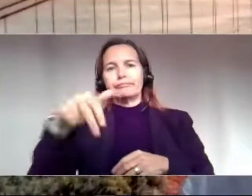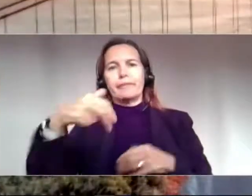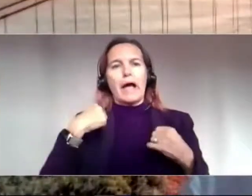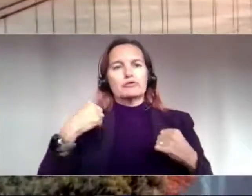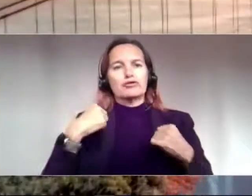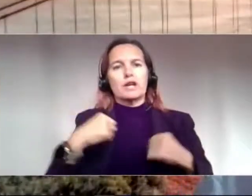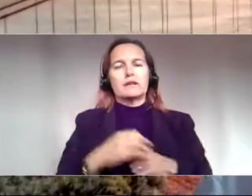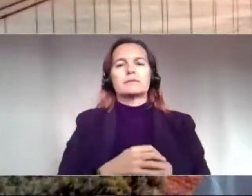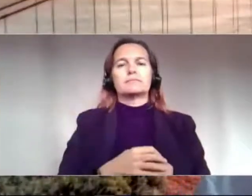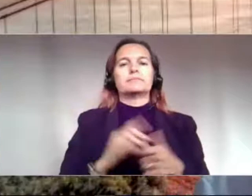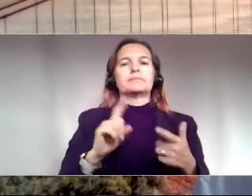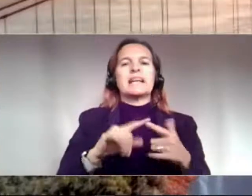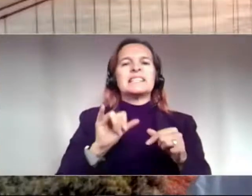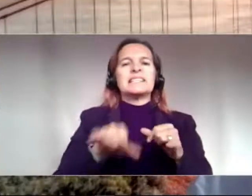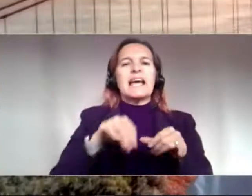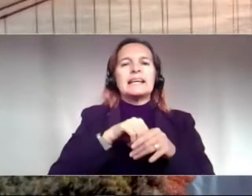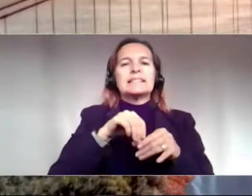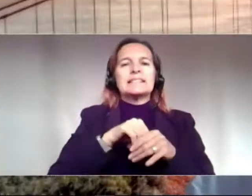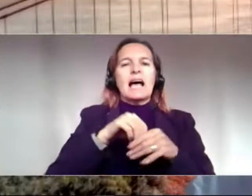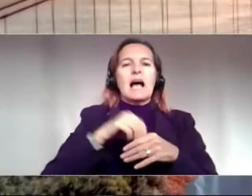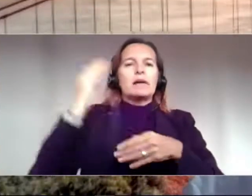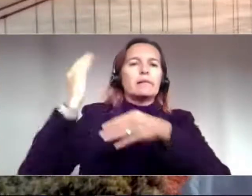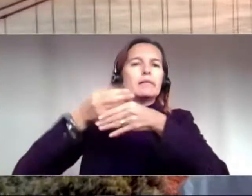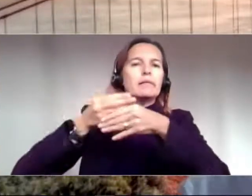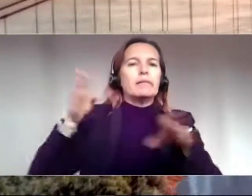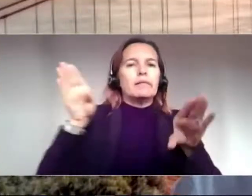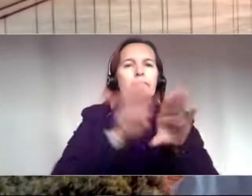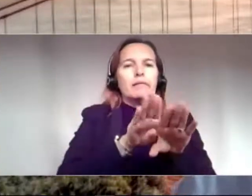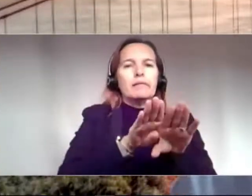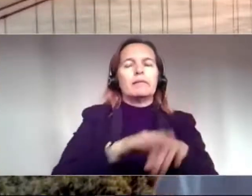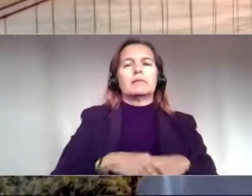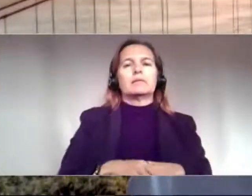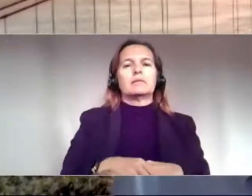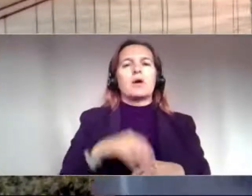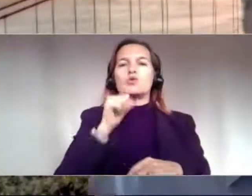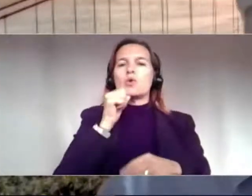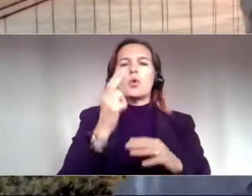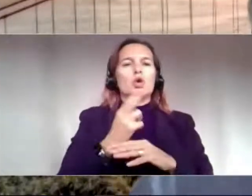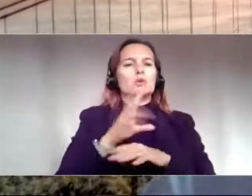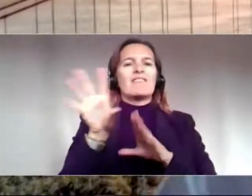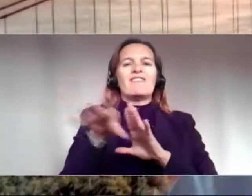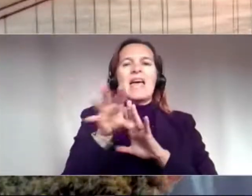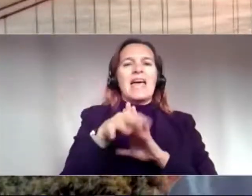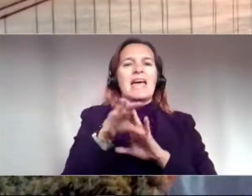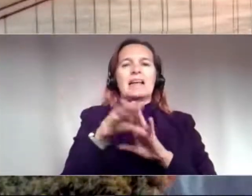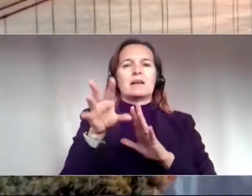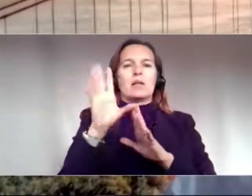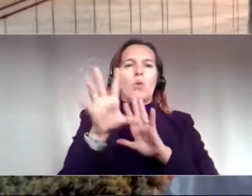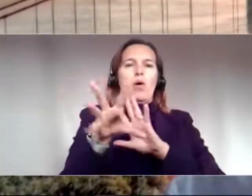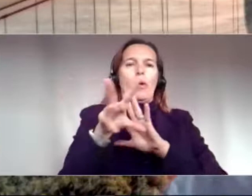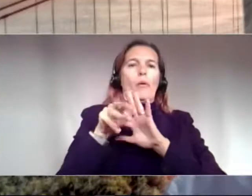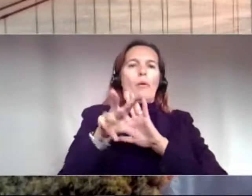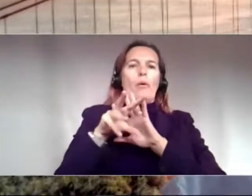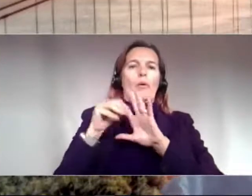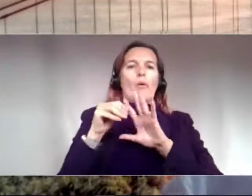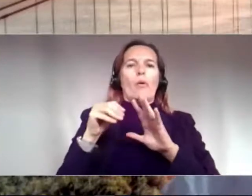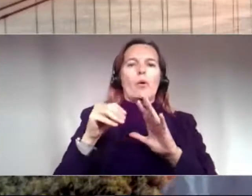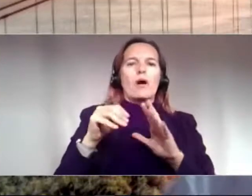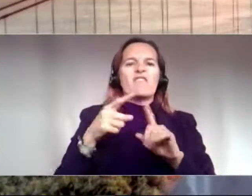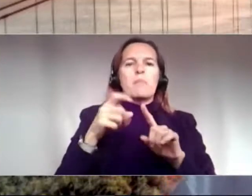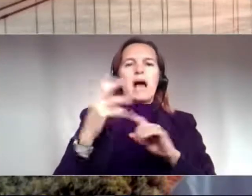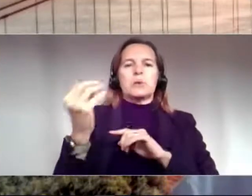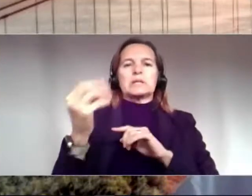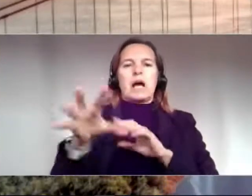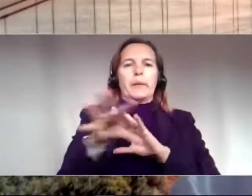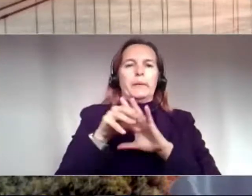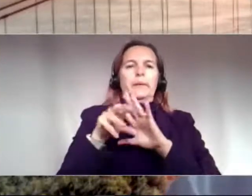closed as much as possible. Do not run fans that bring smoky outdoor air inside. Examples would be